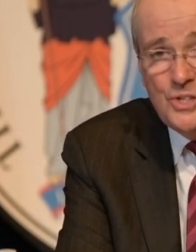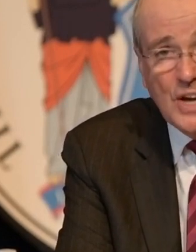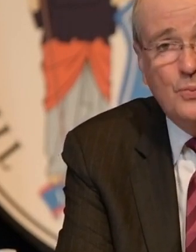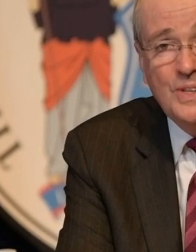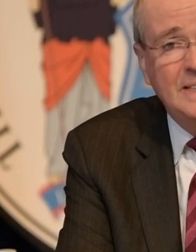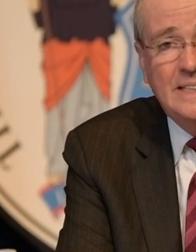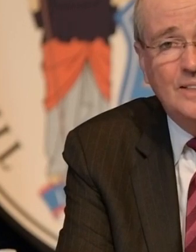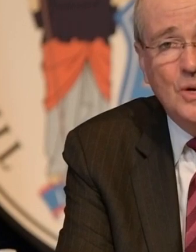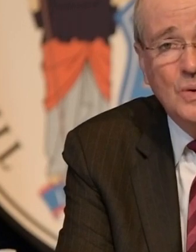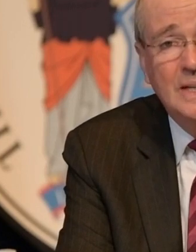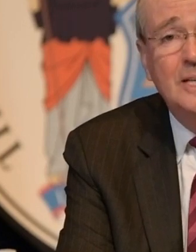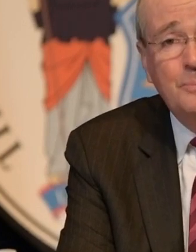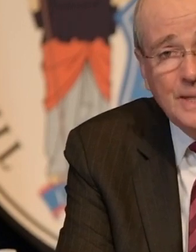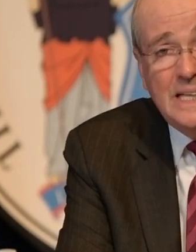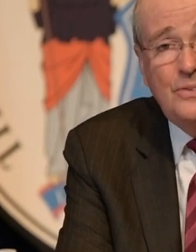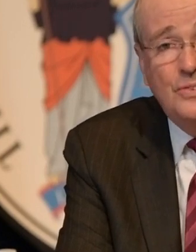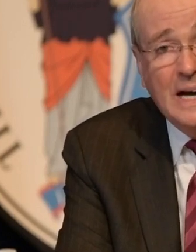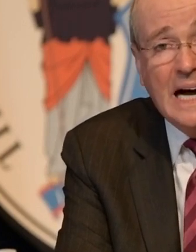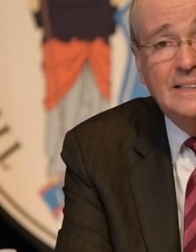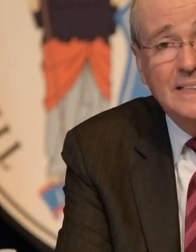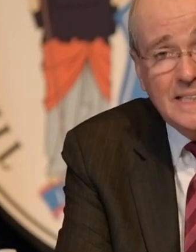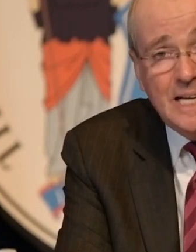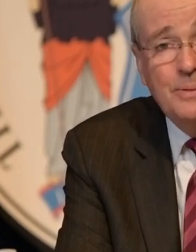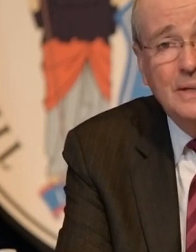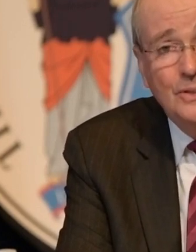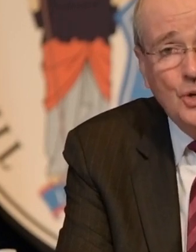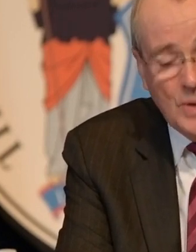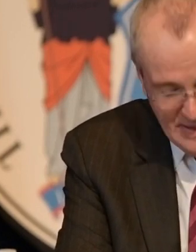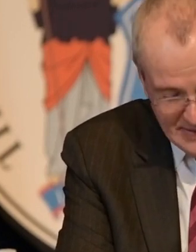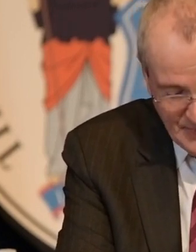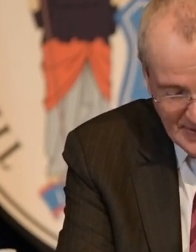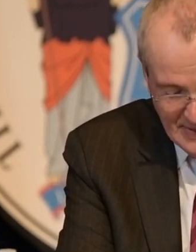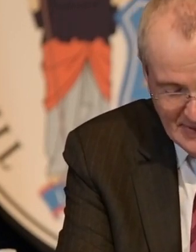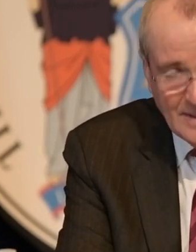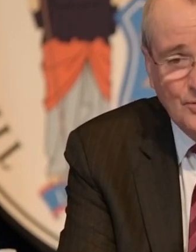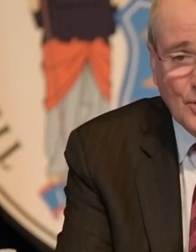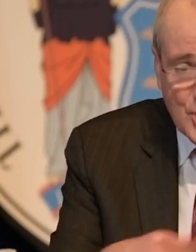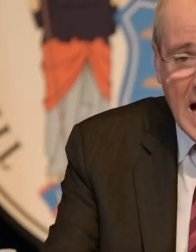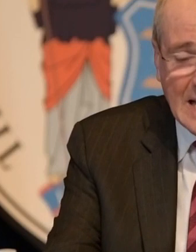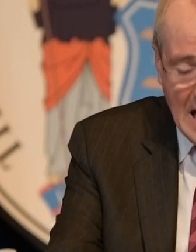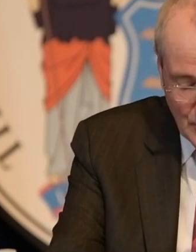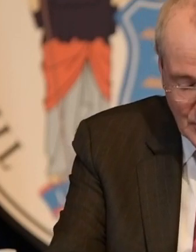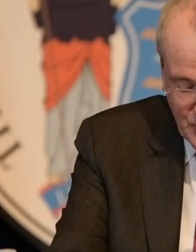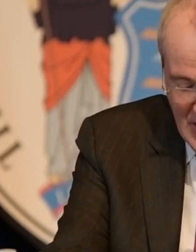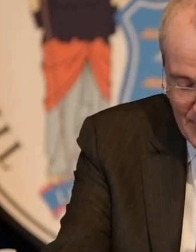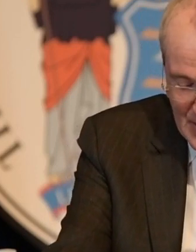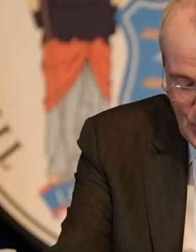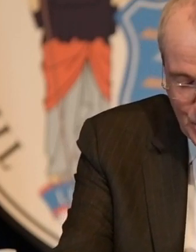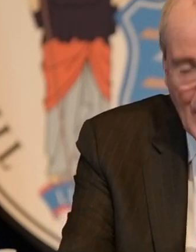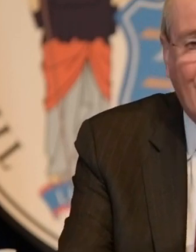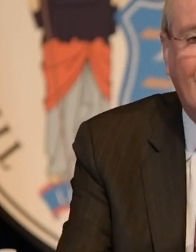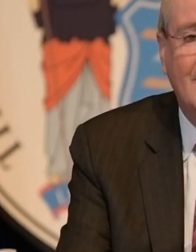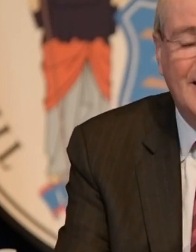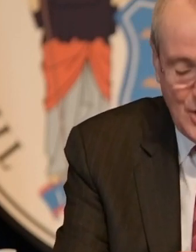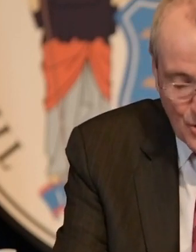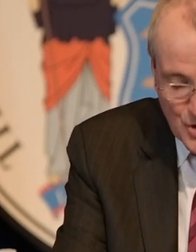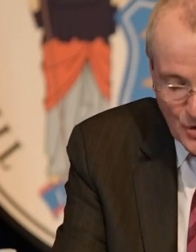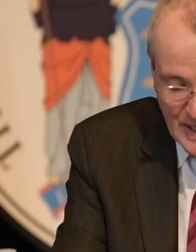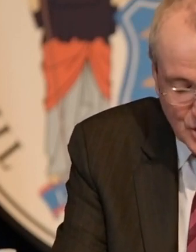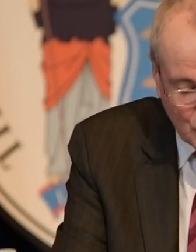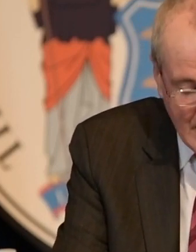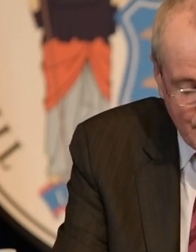doing just what you need to do. Please, God, keep doing it. So to Jack Allard and his family, we share in